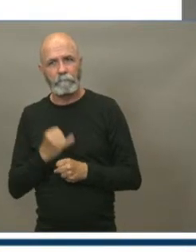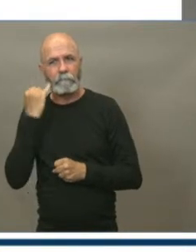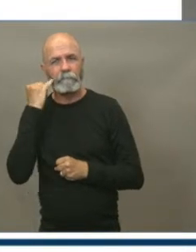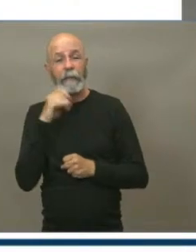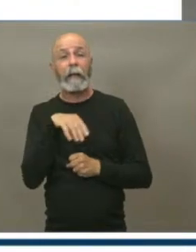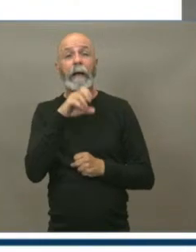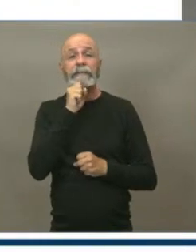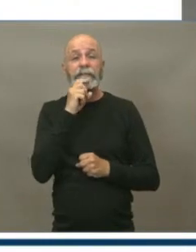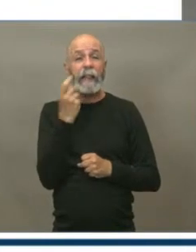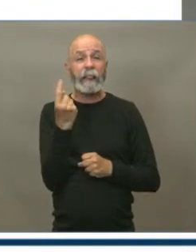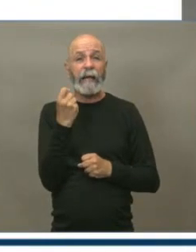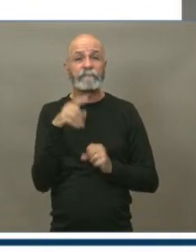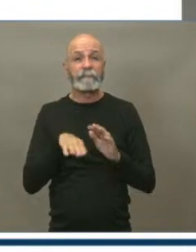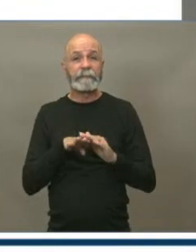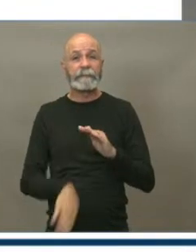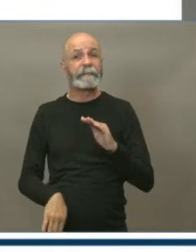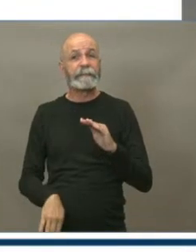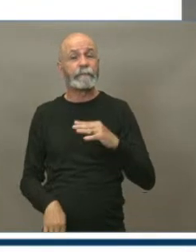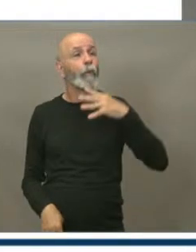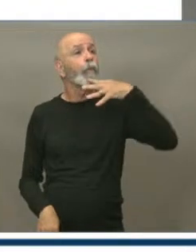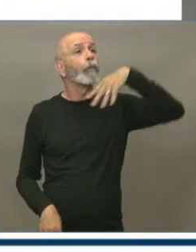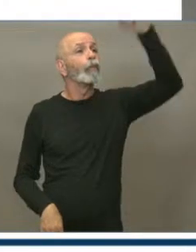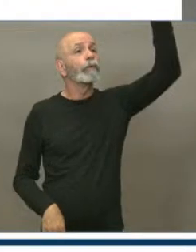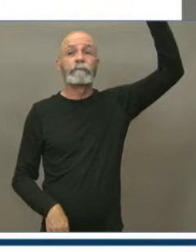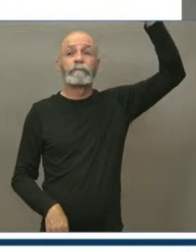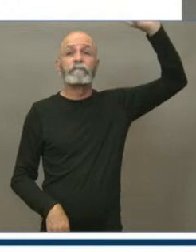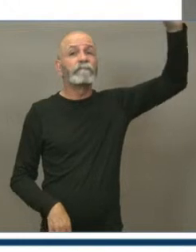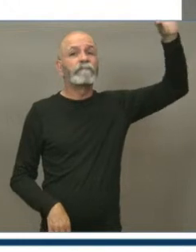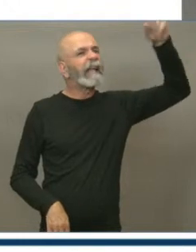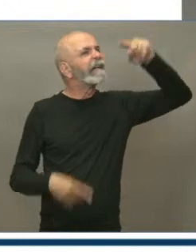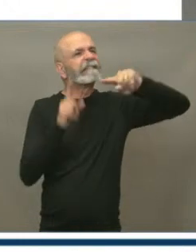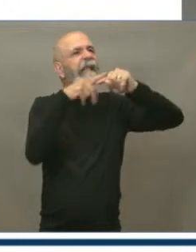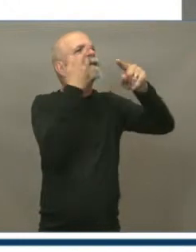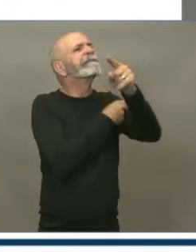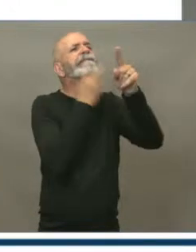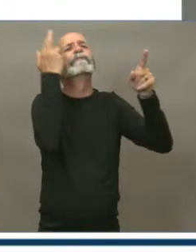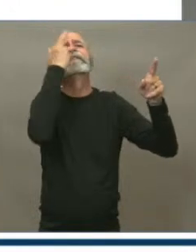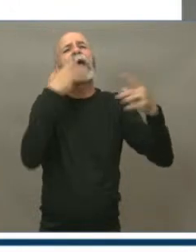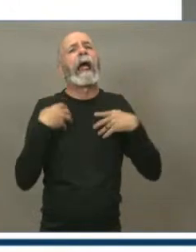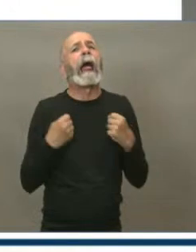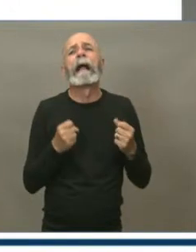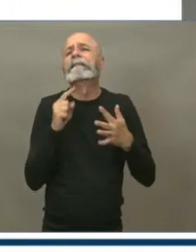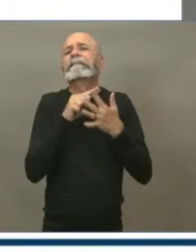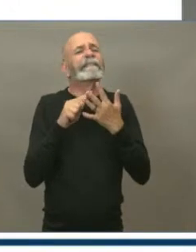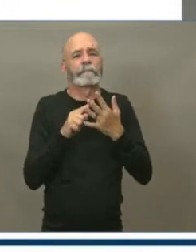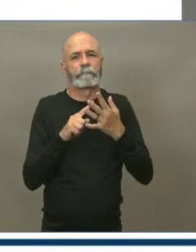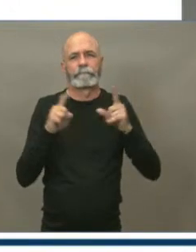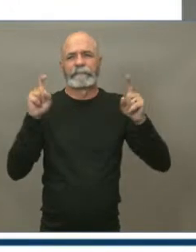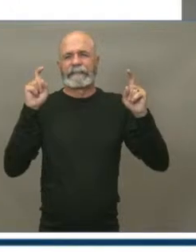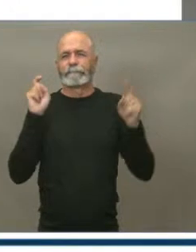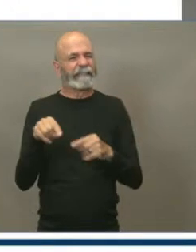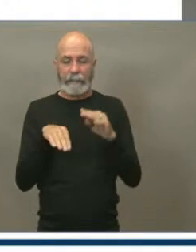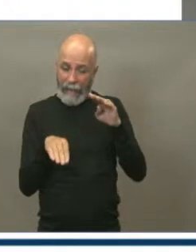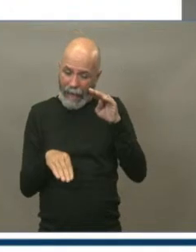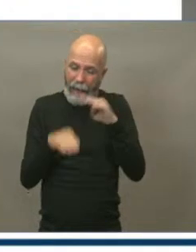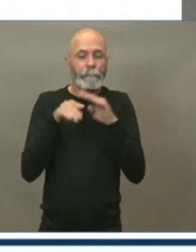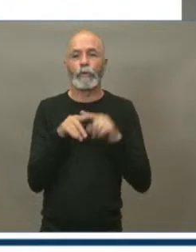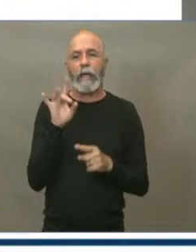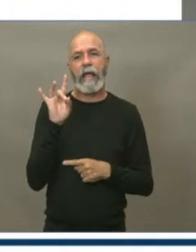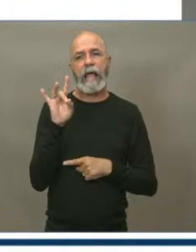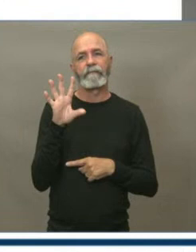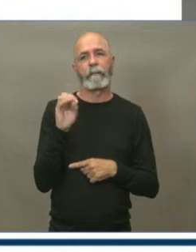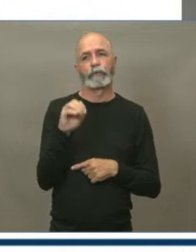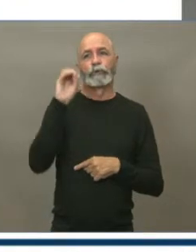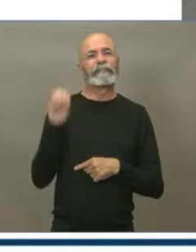then small numbers of older people who can't get vaccinated, what we need to have is an 85% uptake of vaccine in those who are eligible for